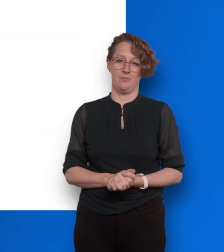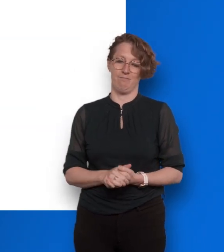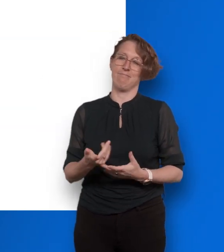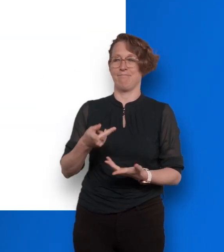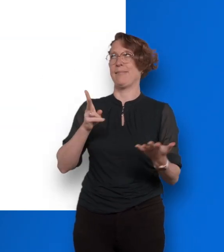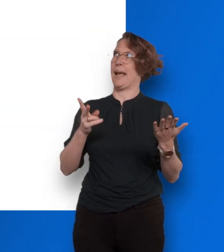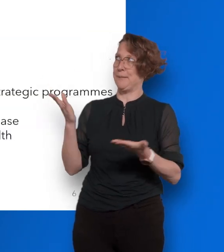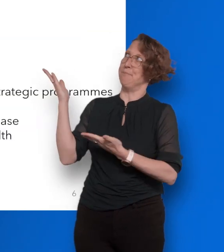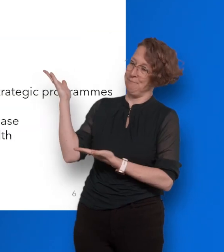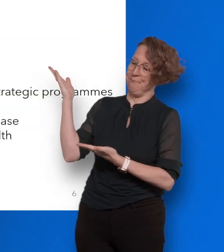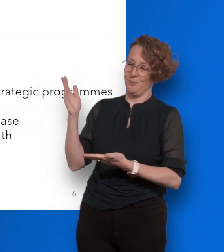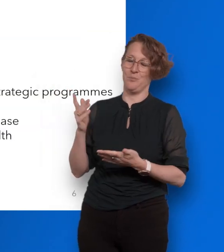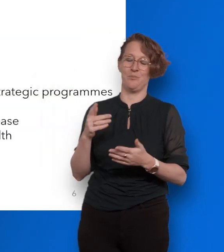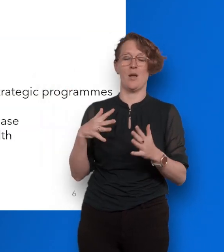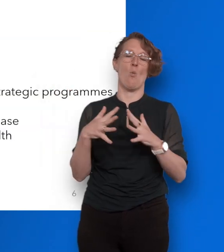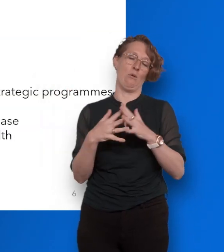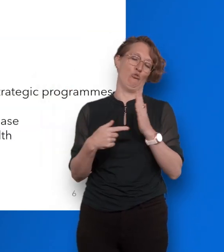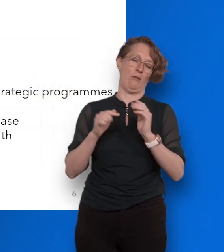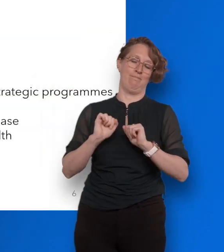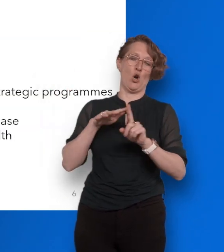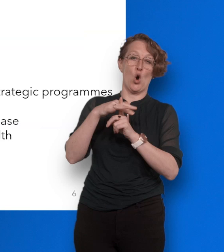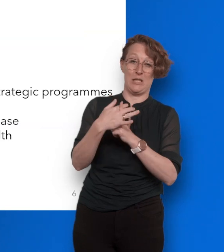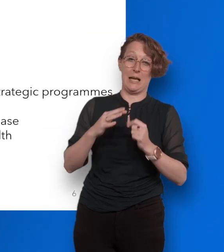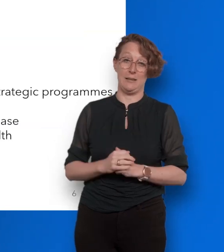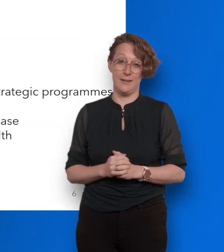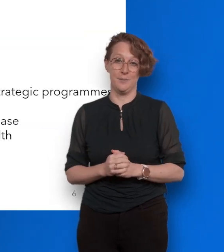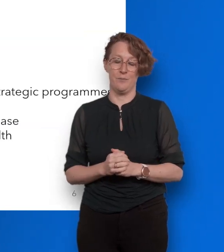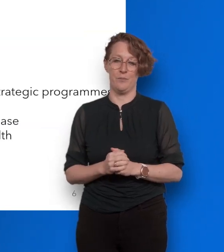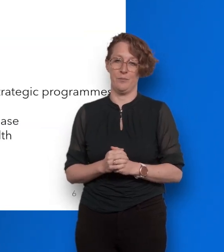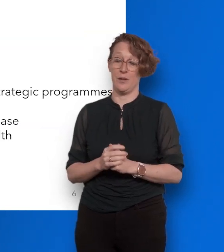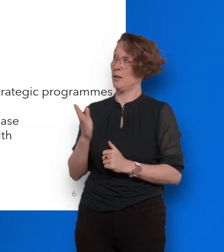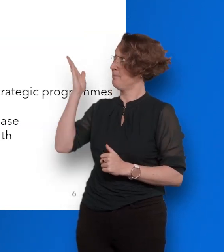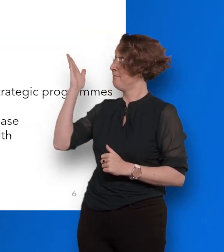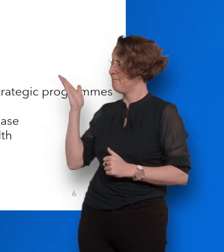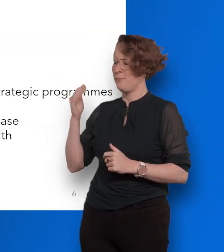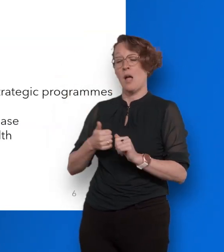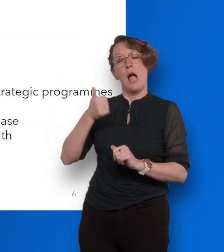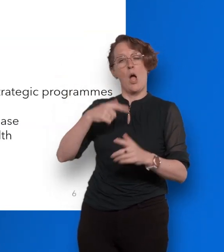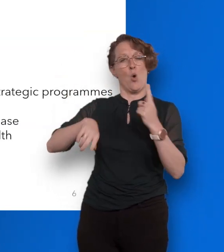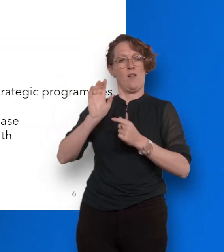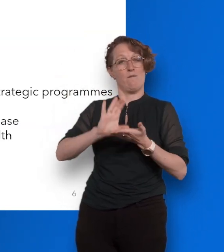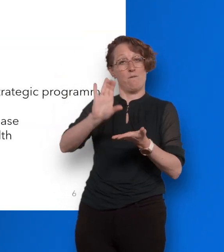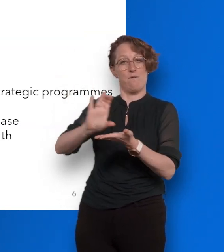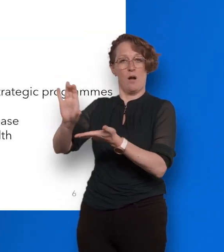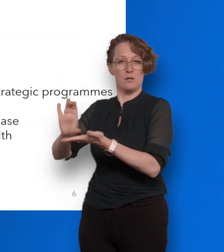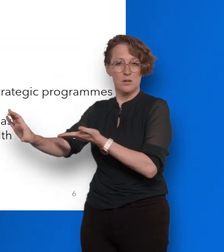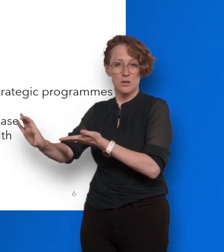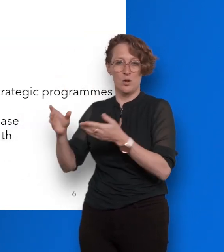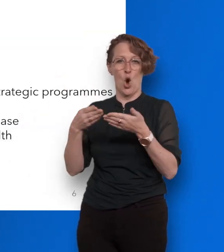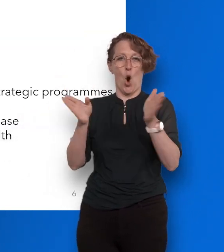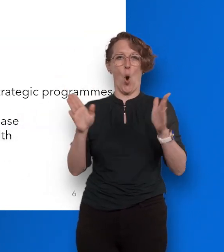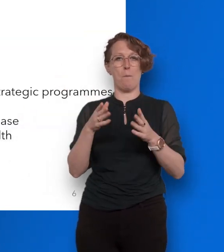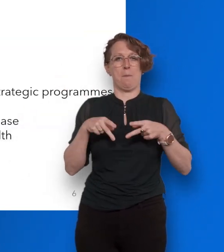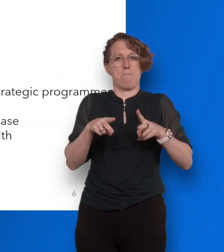So, and again, so a bit on Wellcome's context. A lot of how we fund is through either our open mode